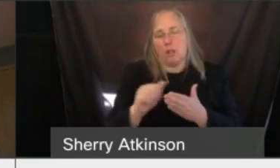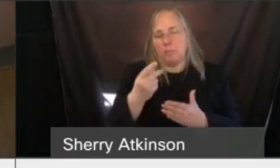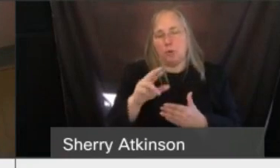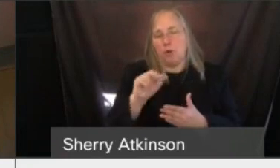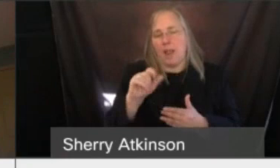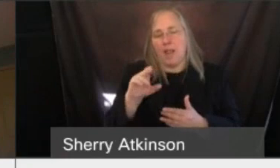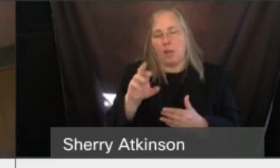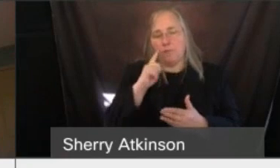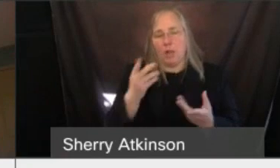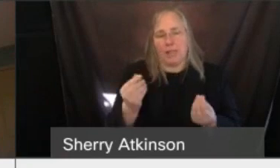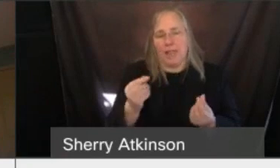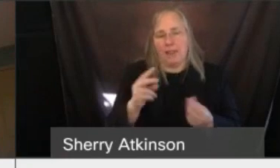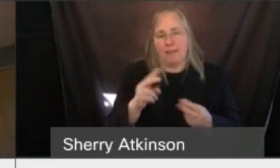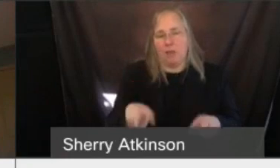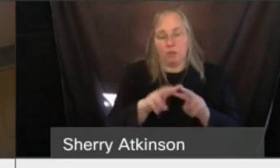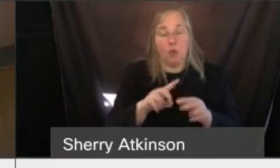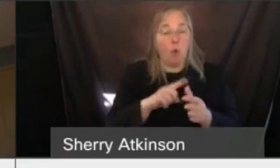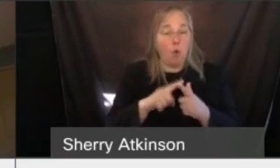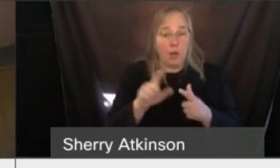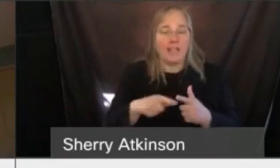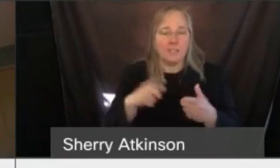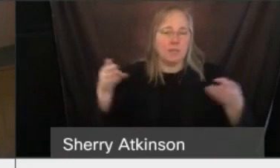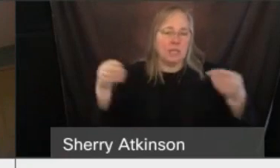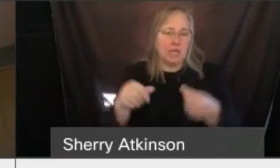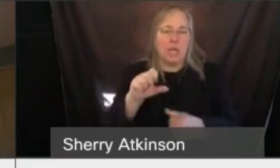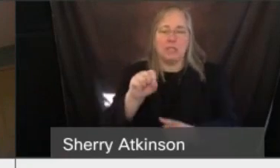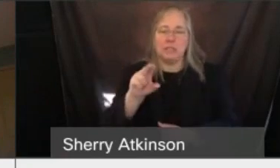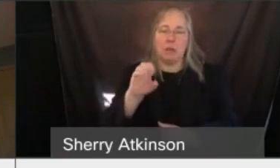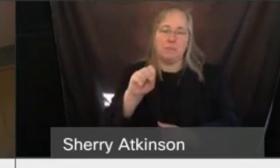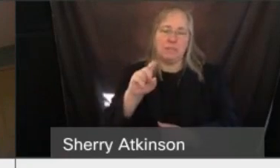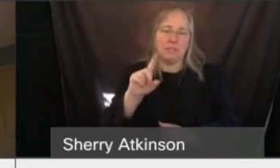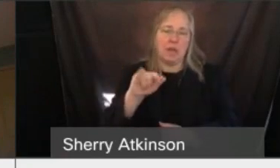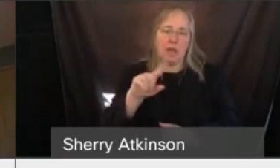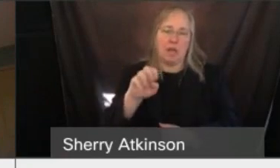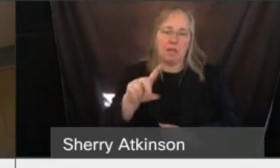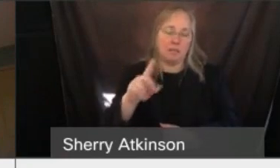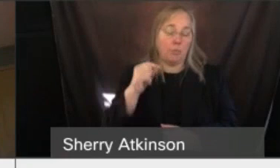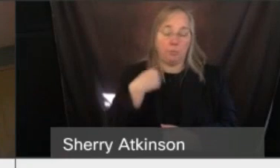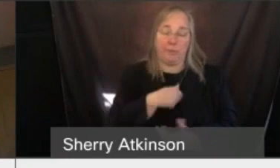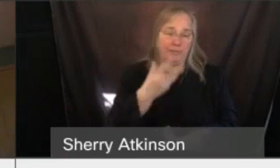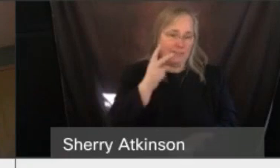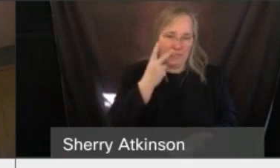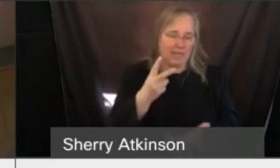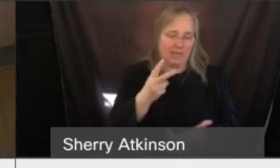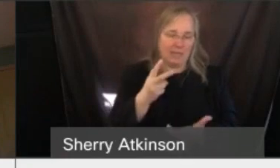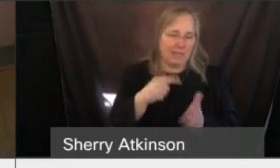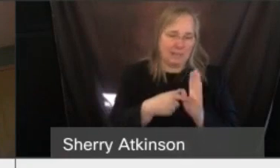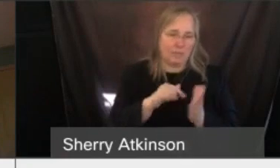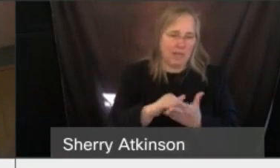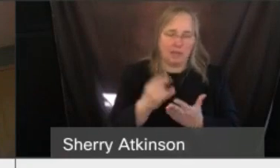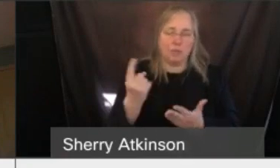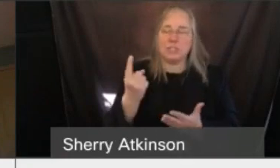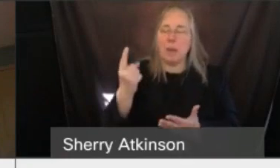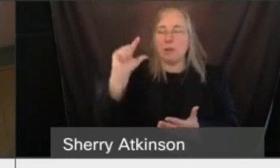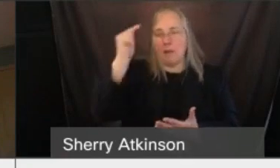most places, or it's got to be subsidized. And we've seen examples of that where there was some government has helped in